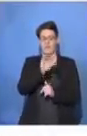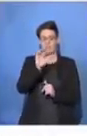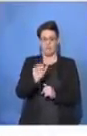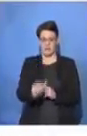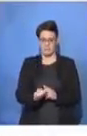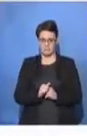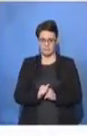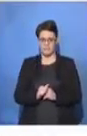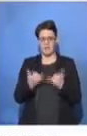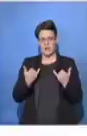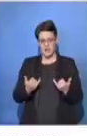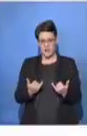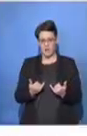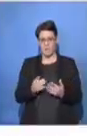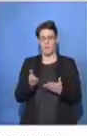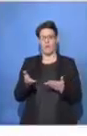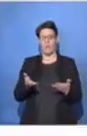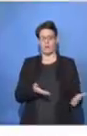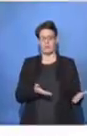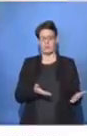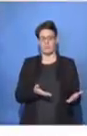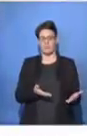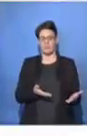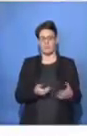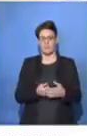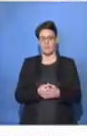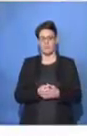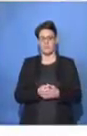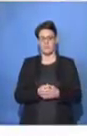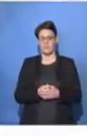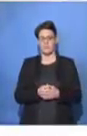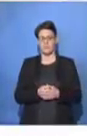At this juncture, we wish to welcome His Excellency